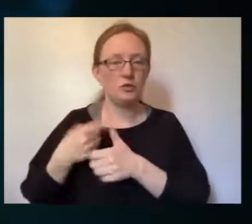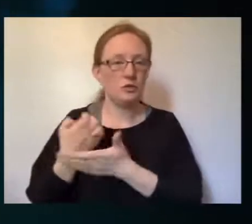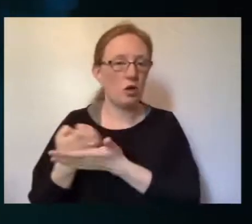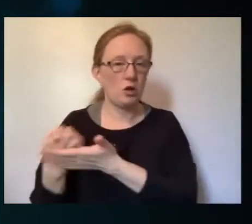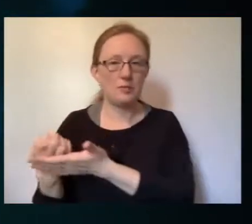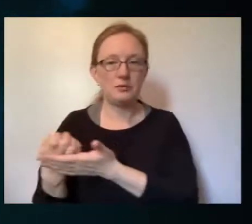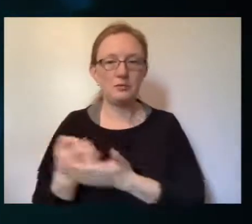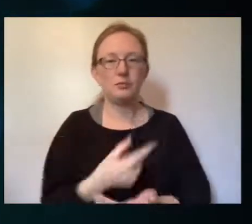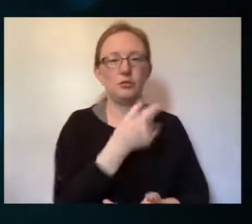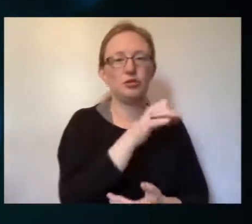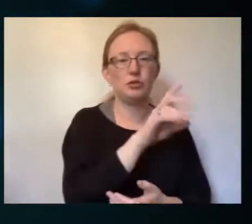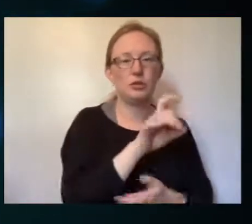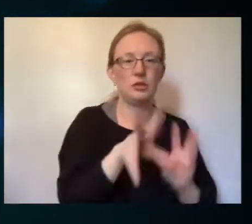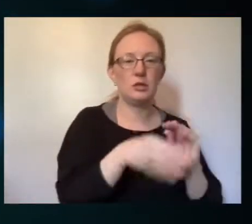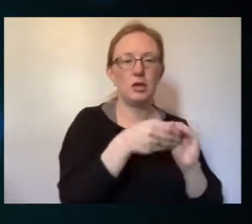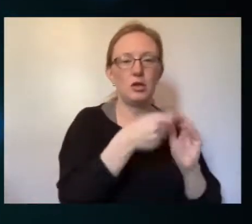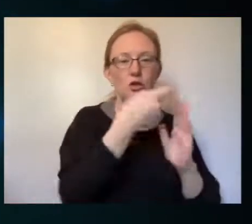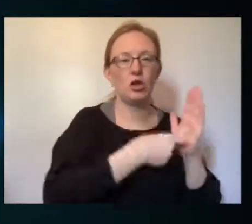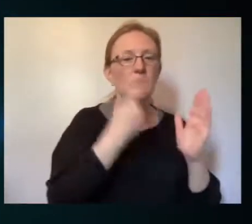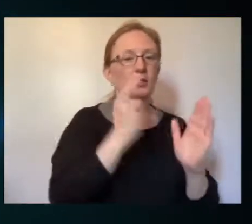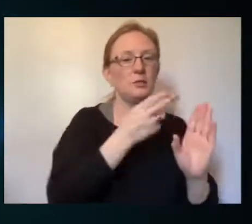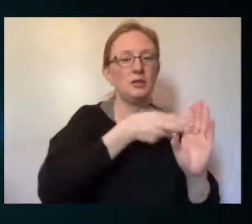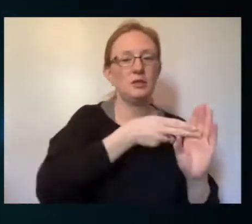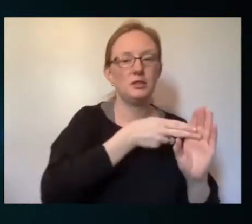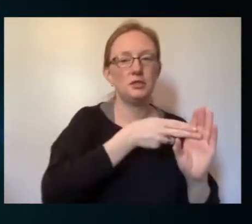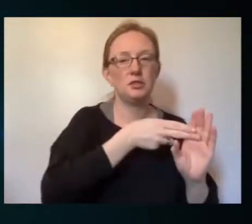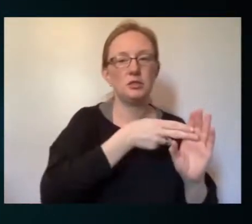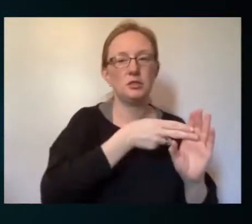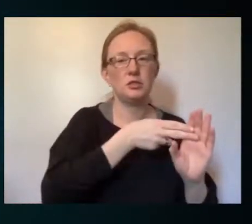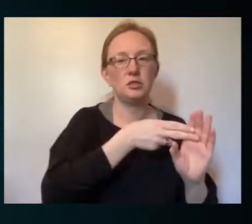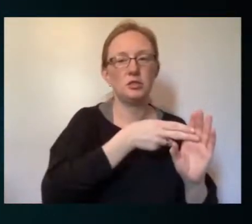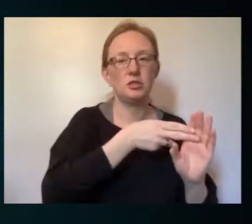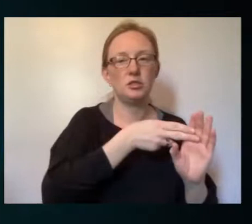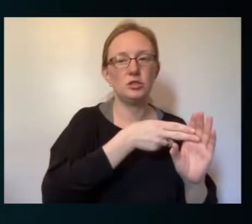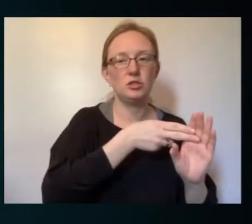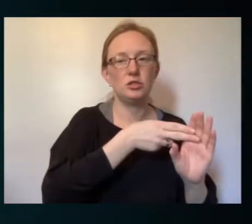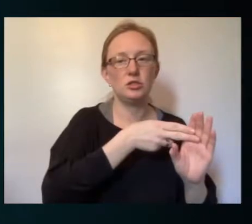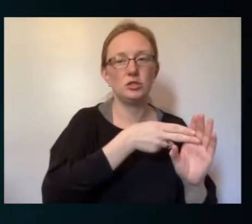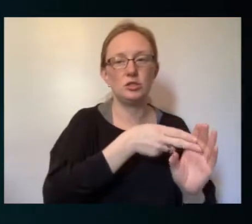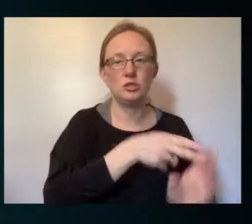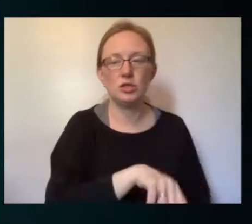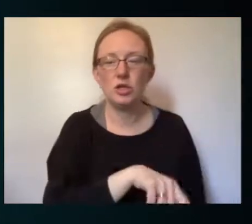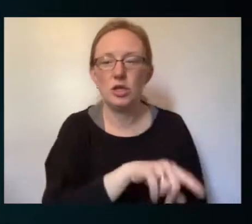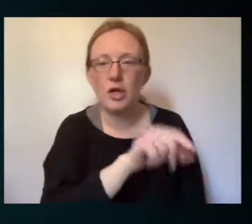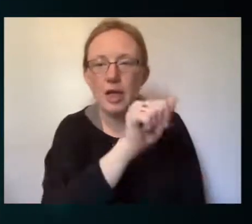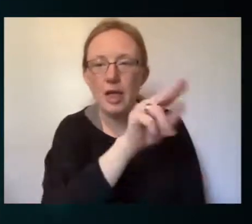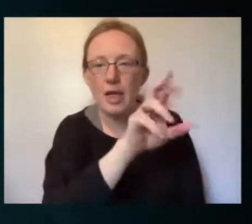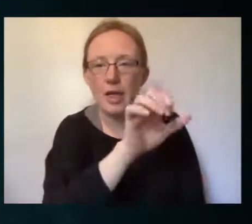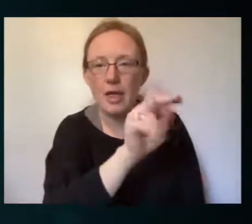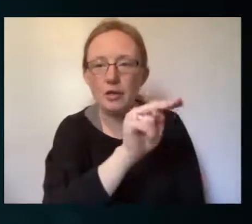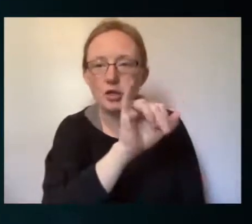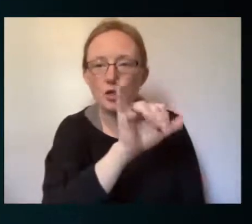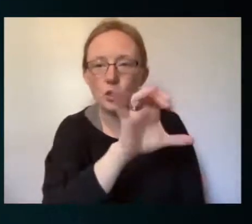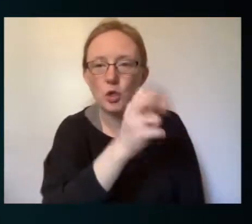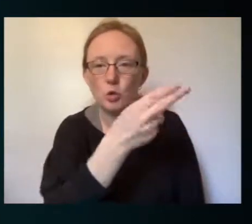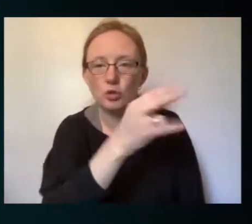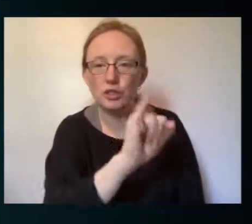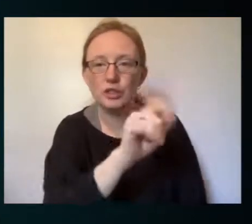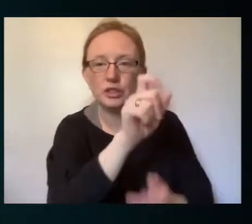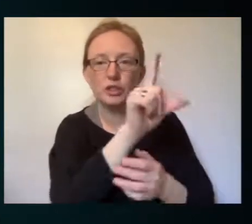Geraldine has added cost of participation. Aaron and Yoshi, CHI 2021 chairs, wrote a great blog